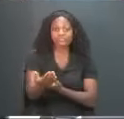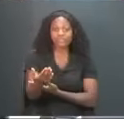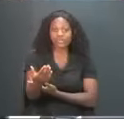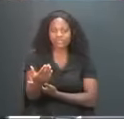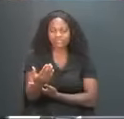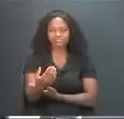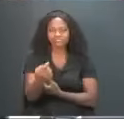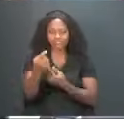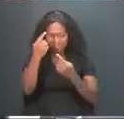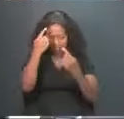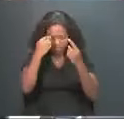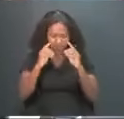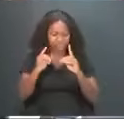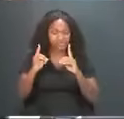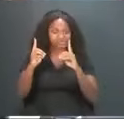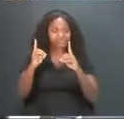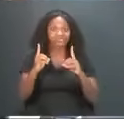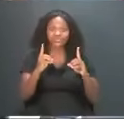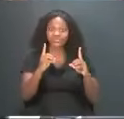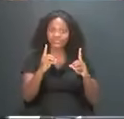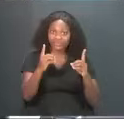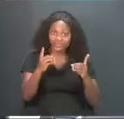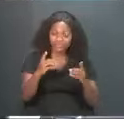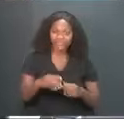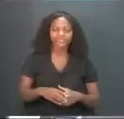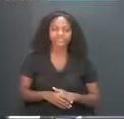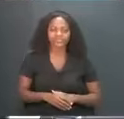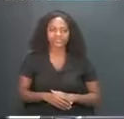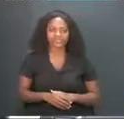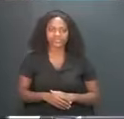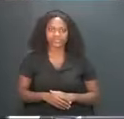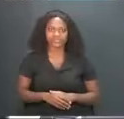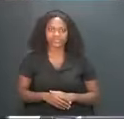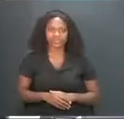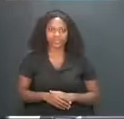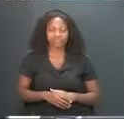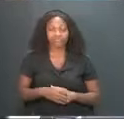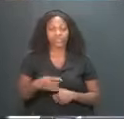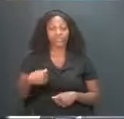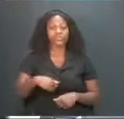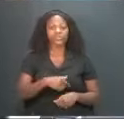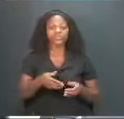that they mounted. And we indulge